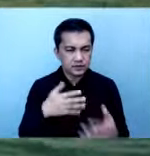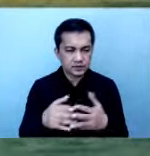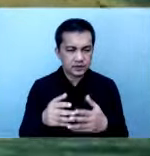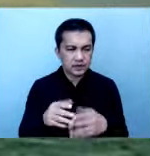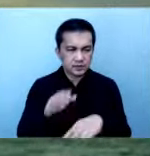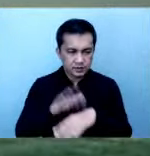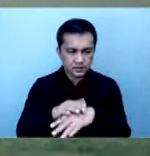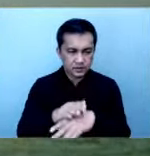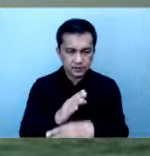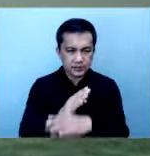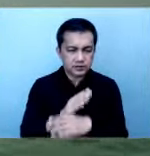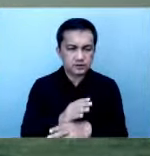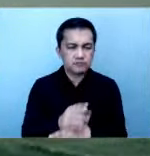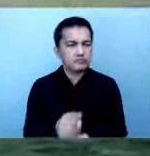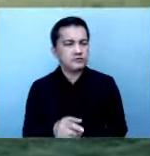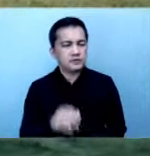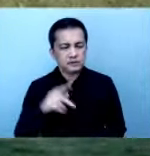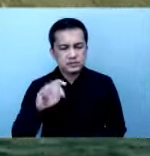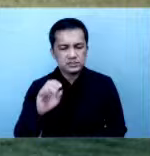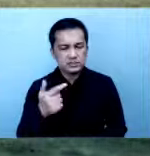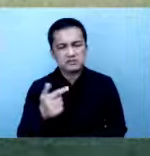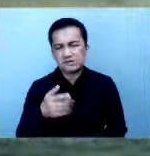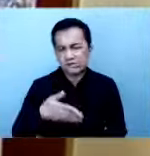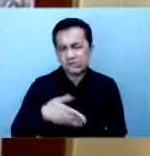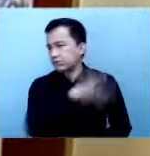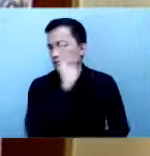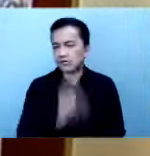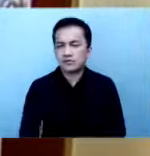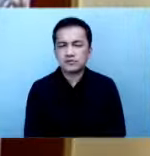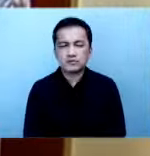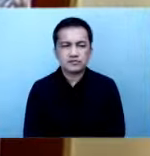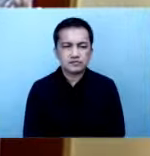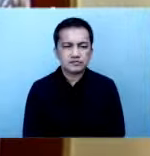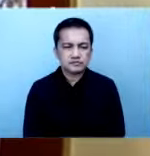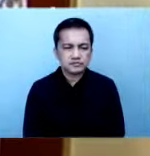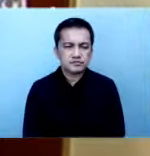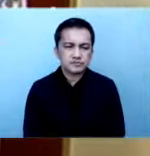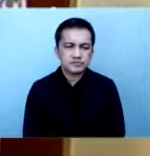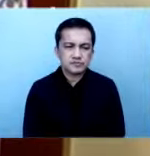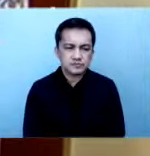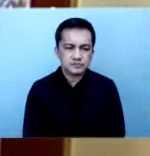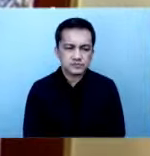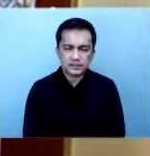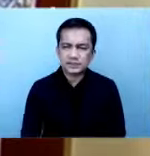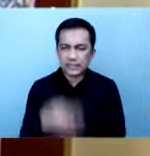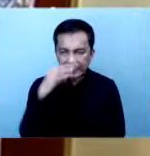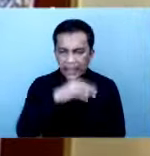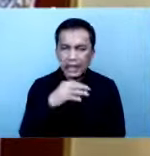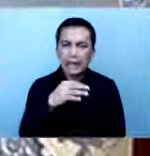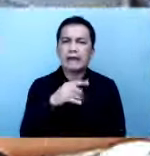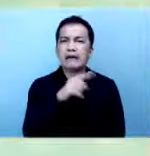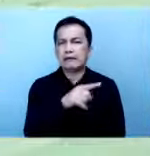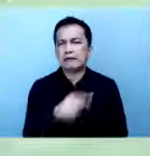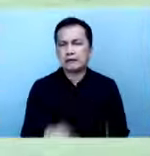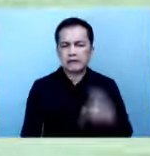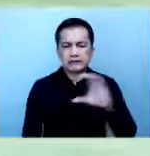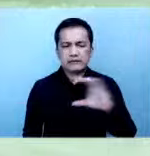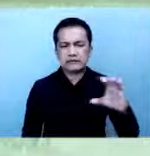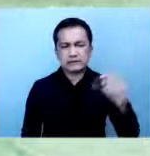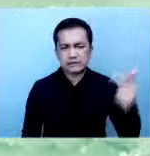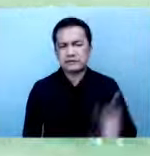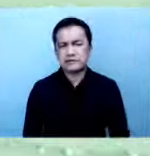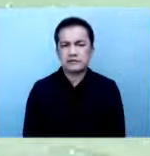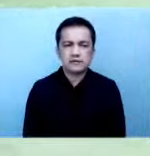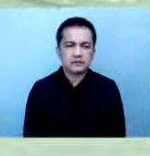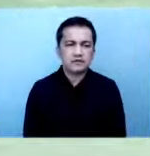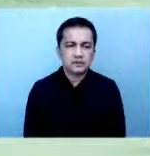Pero tinabla ito ng PCG. It's not really factual. That's another lie coming from the Chinese Coast Guard. Sa